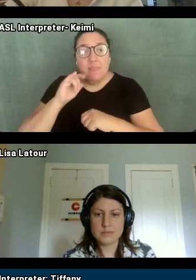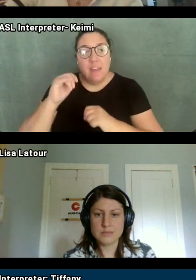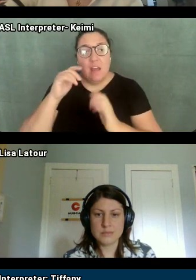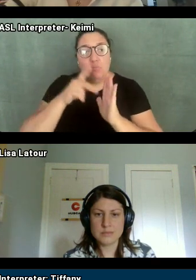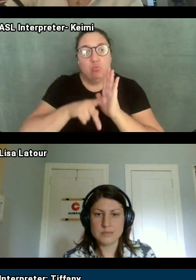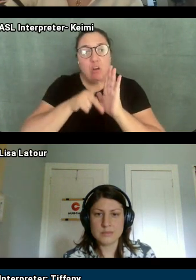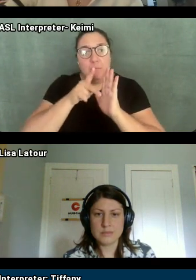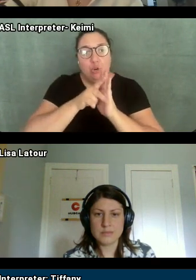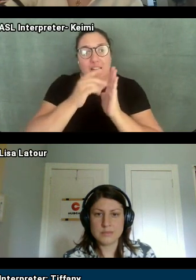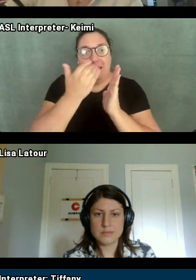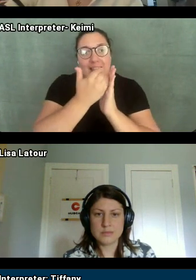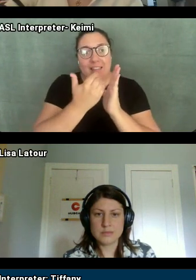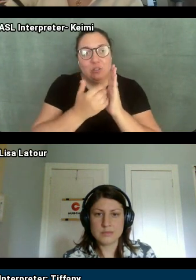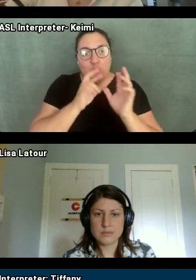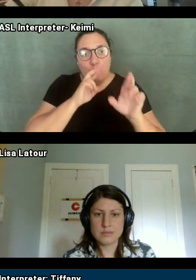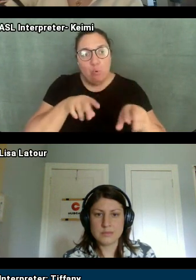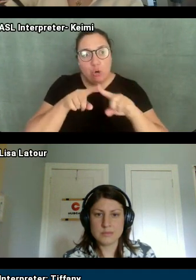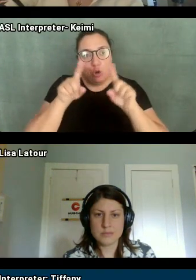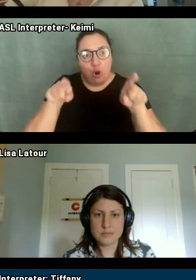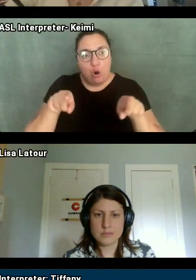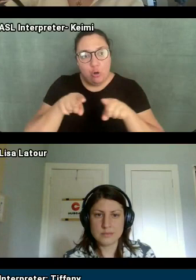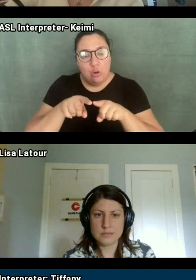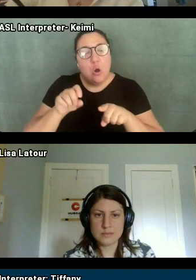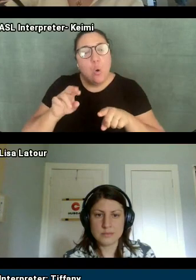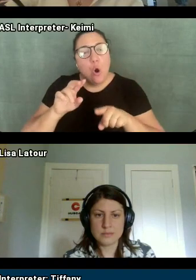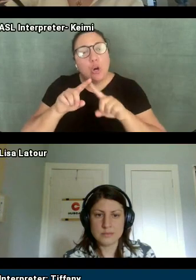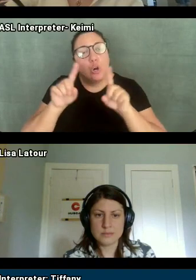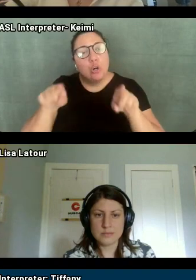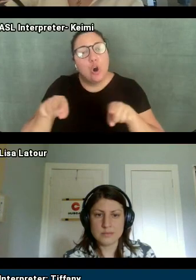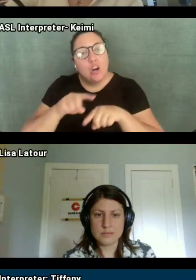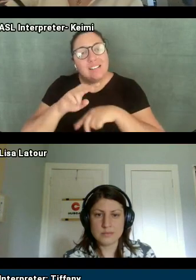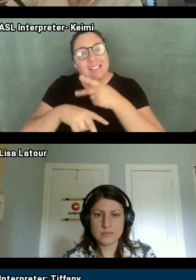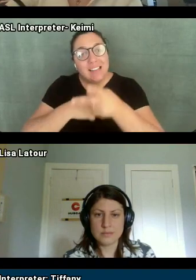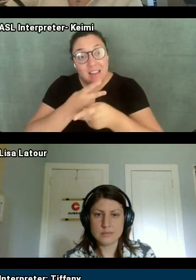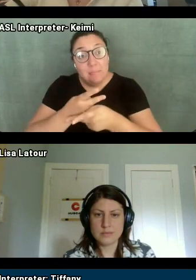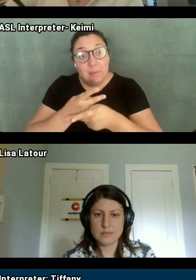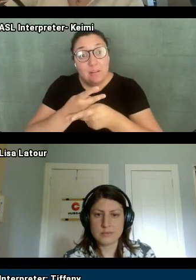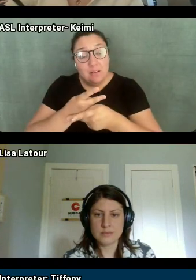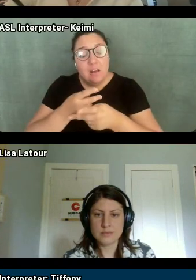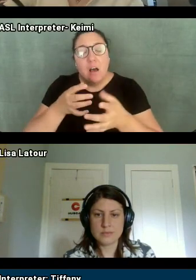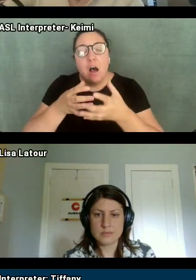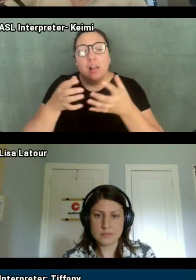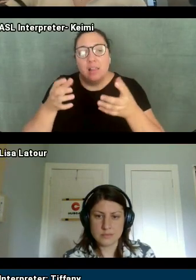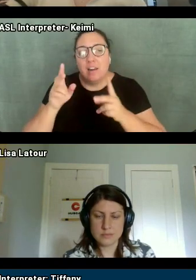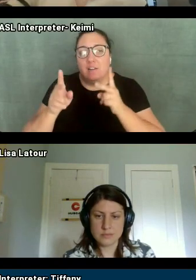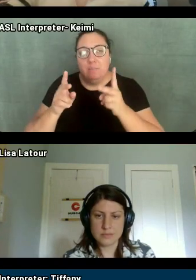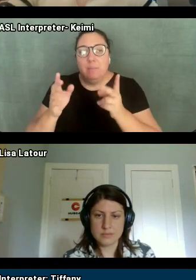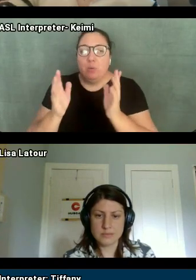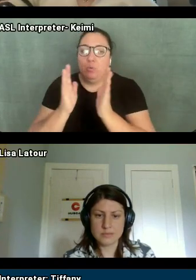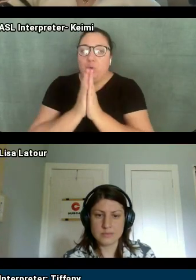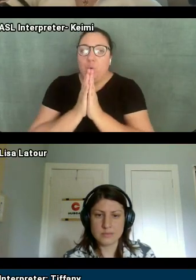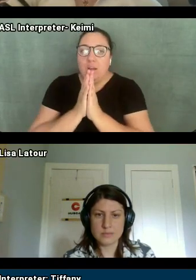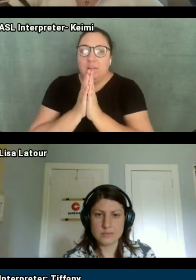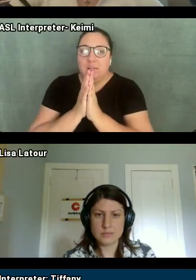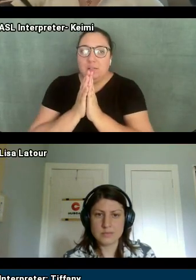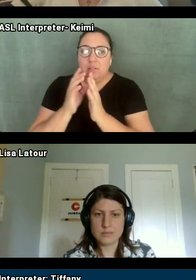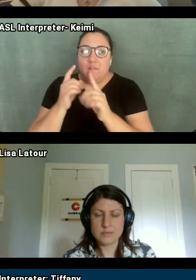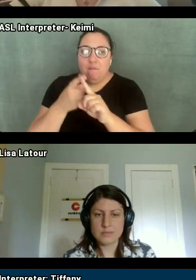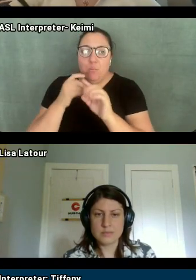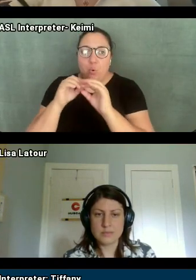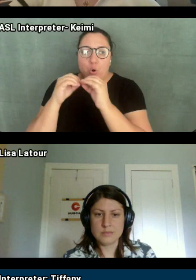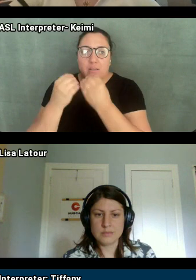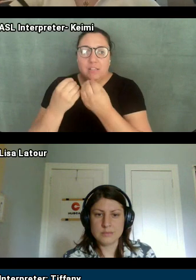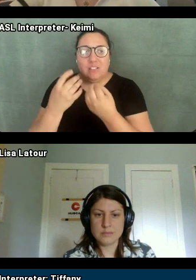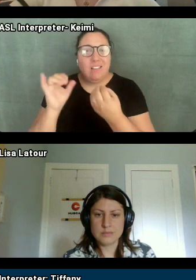report card or, card type. A lot of times I will get requests from organizations to say have like a health